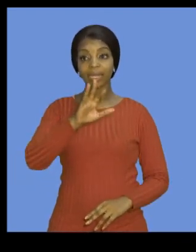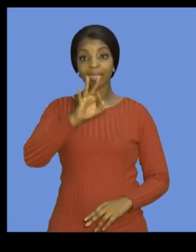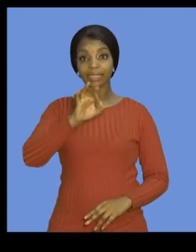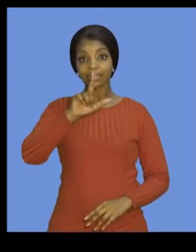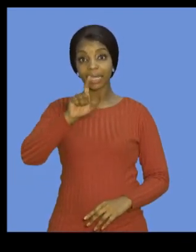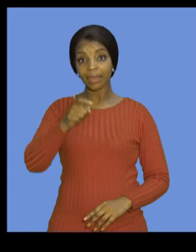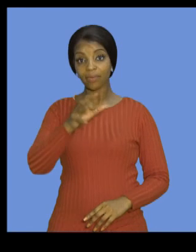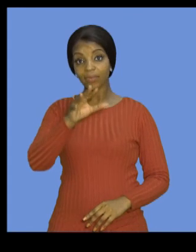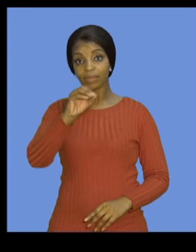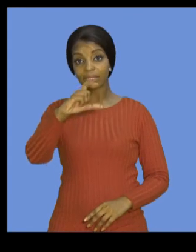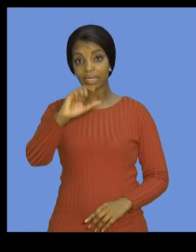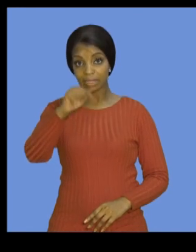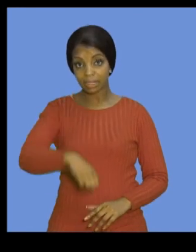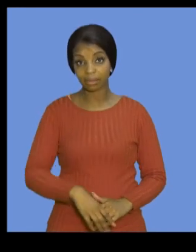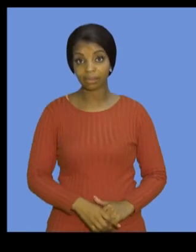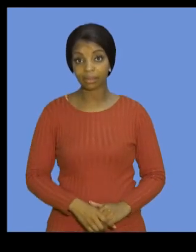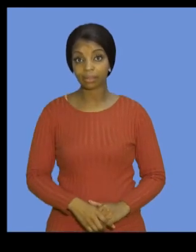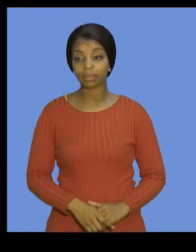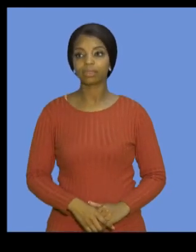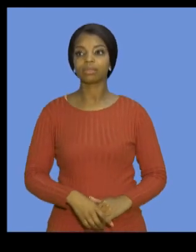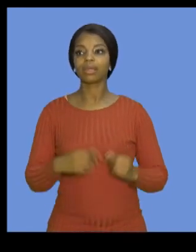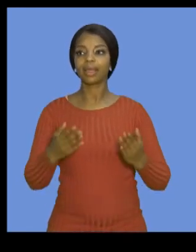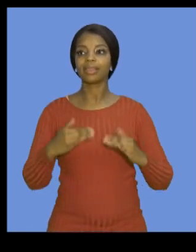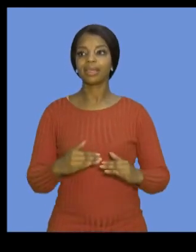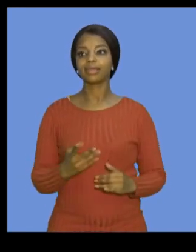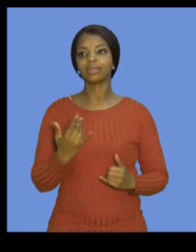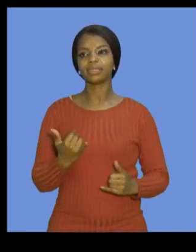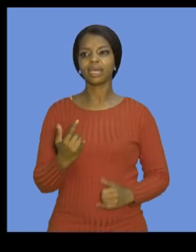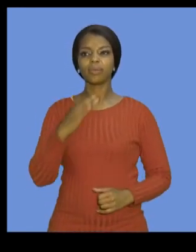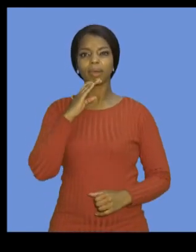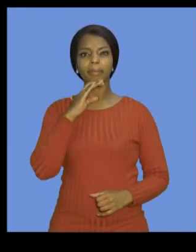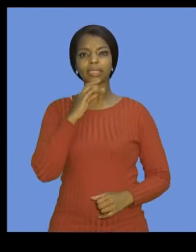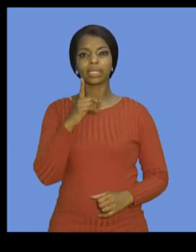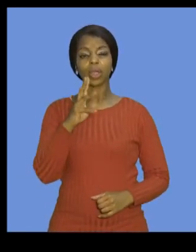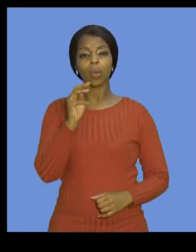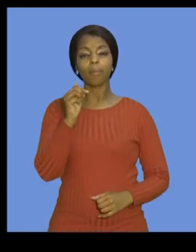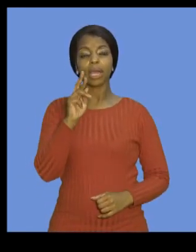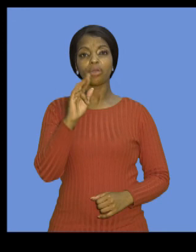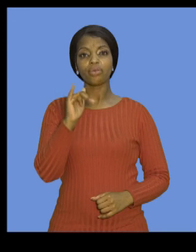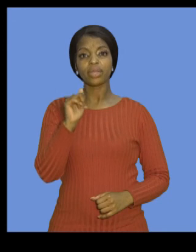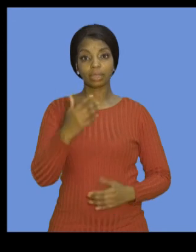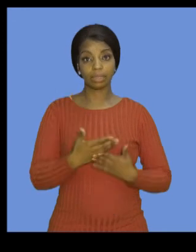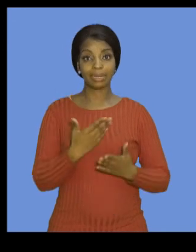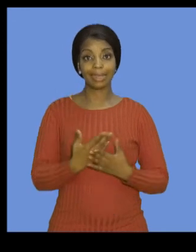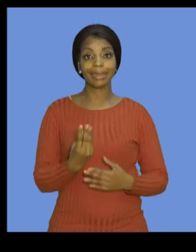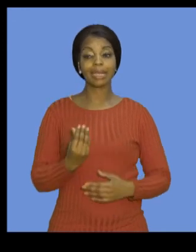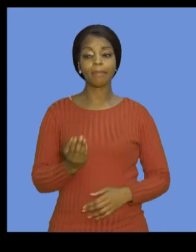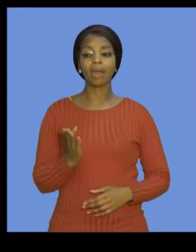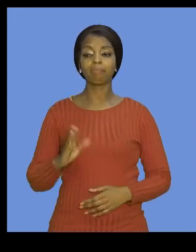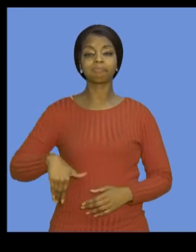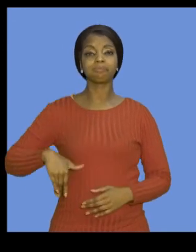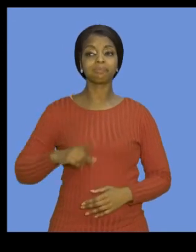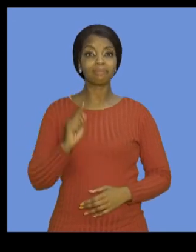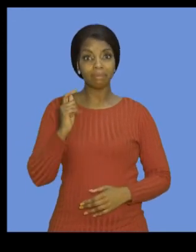117,937 and 50 cents, right? And then will this be enough for Maria to pay off the